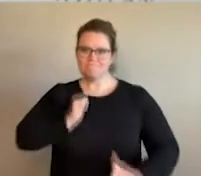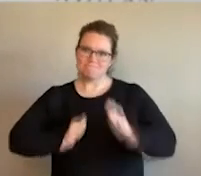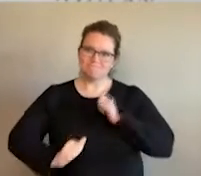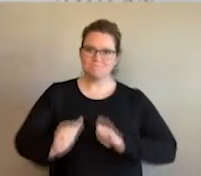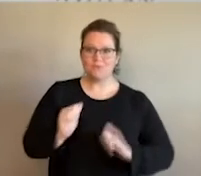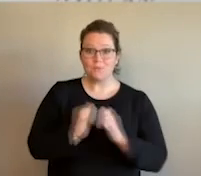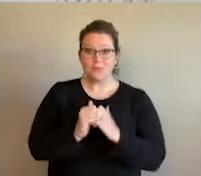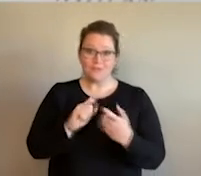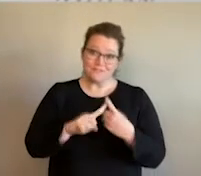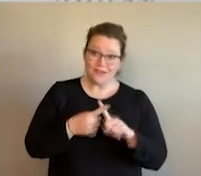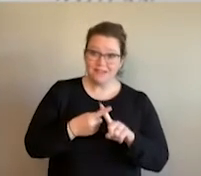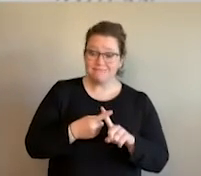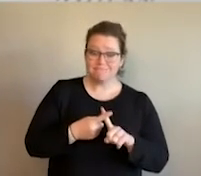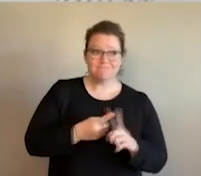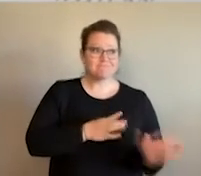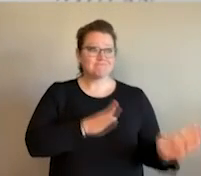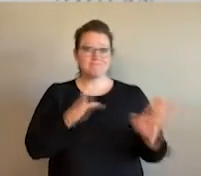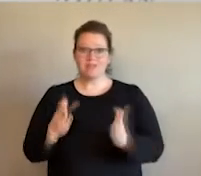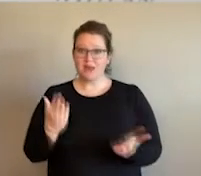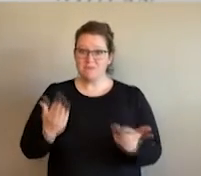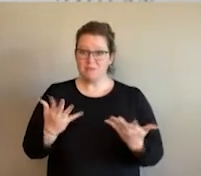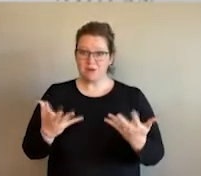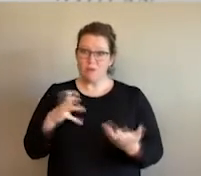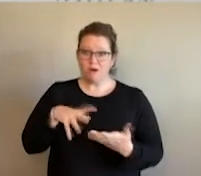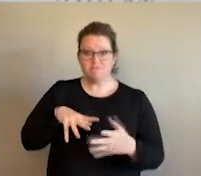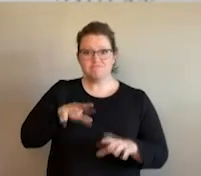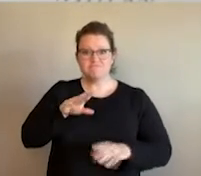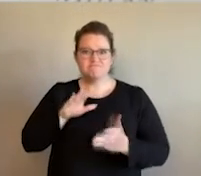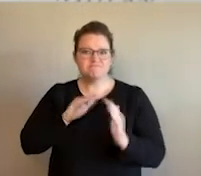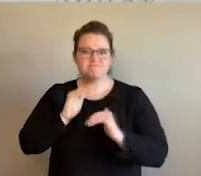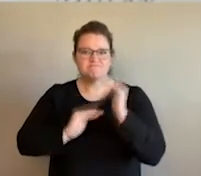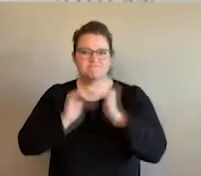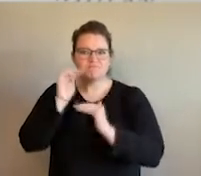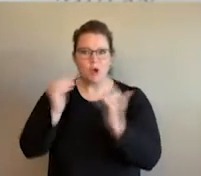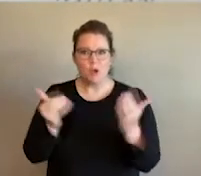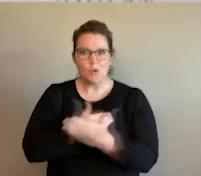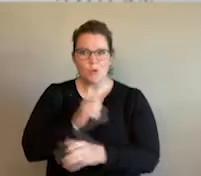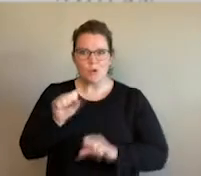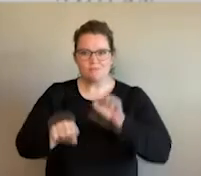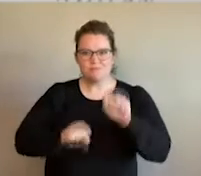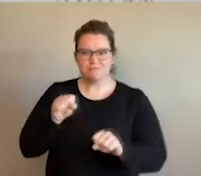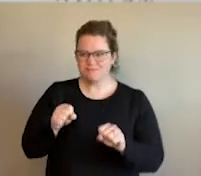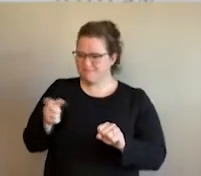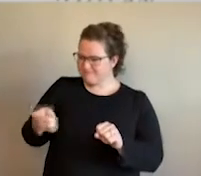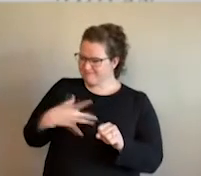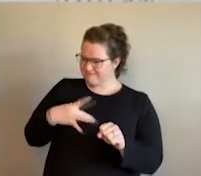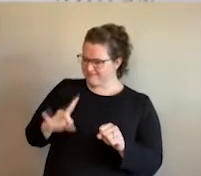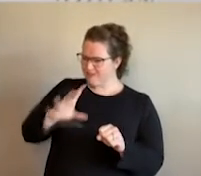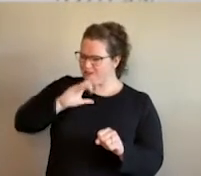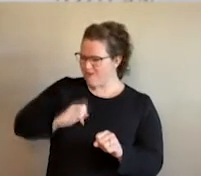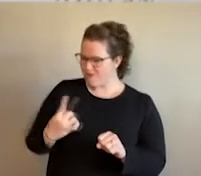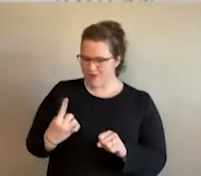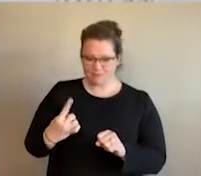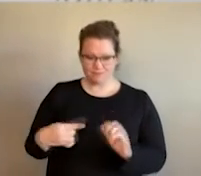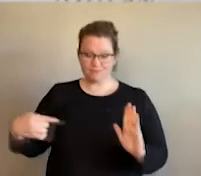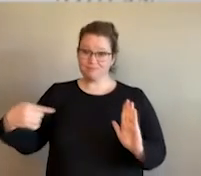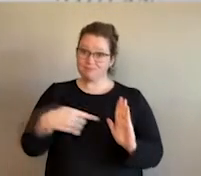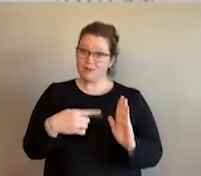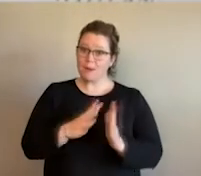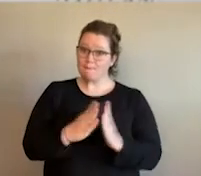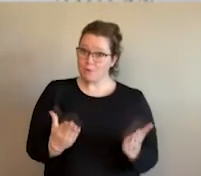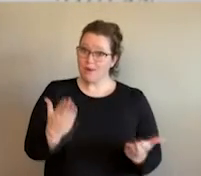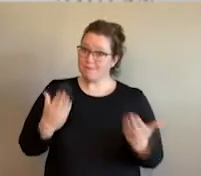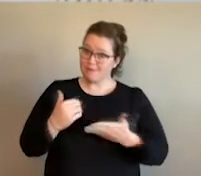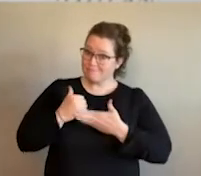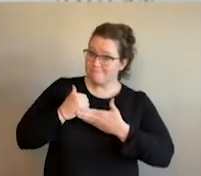or maybe I want to build a new bicycle because I don't like the one that I have. These are some ideas that maybe this book can help bring to life